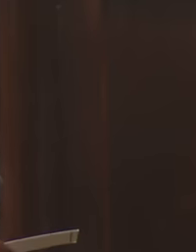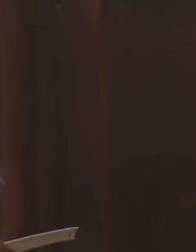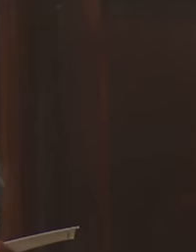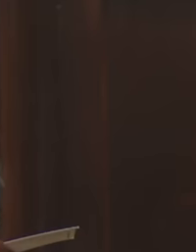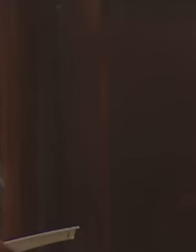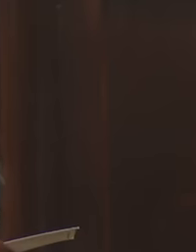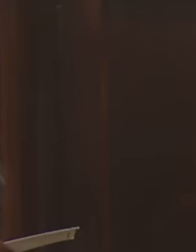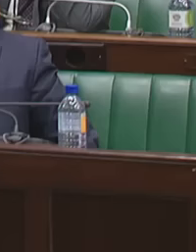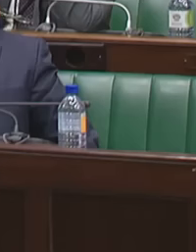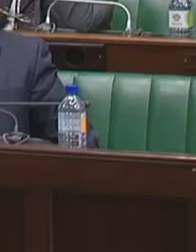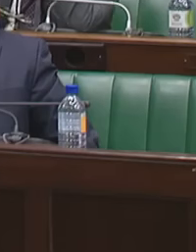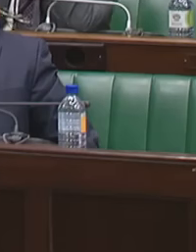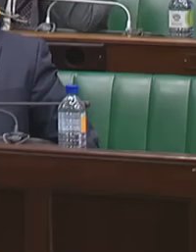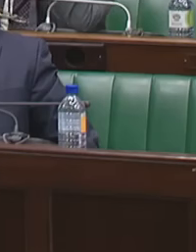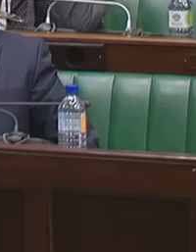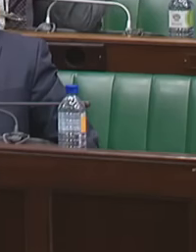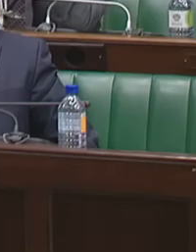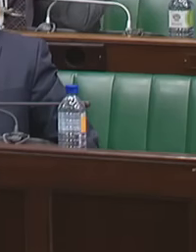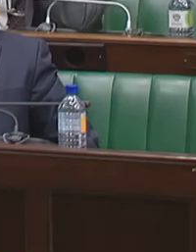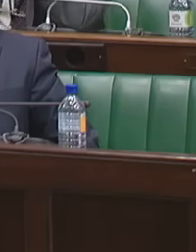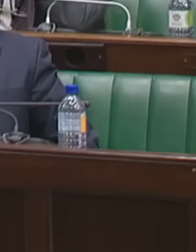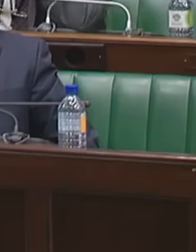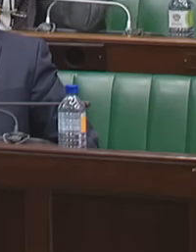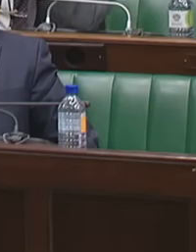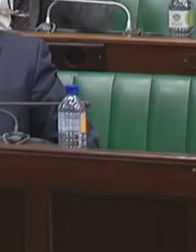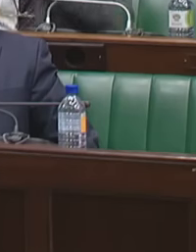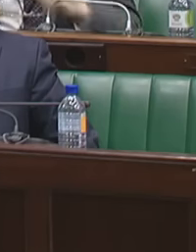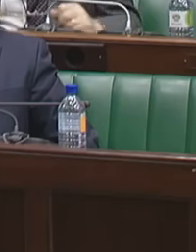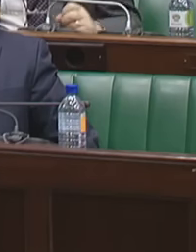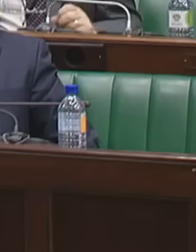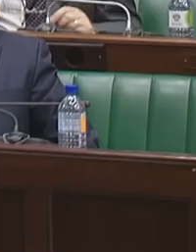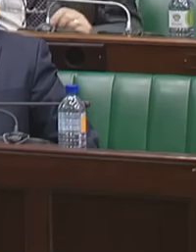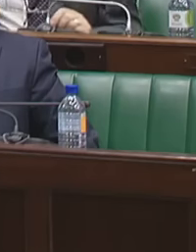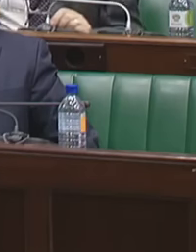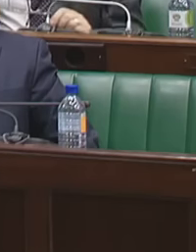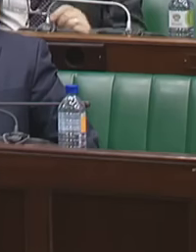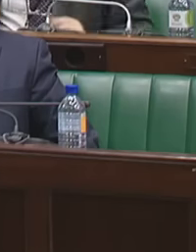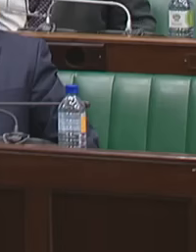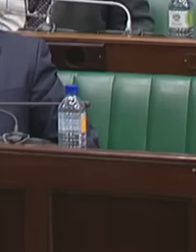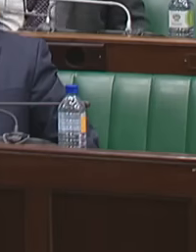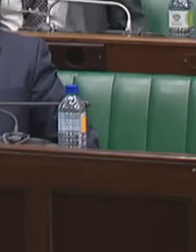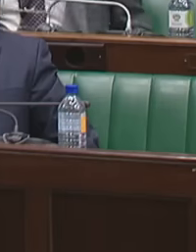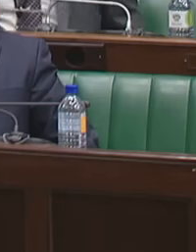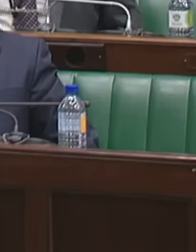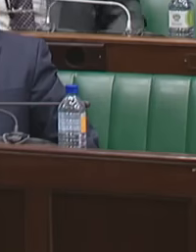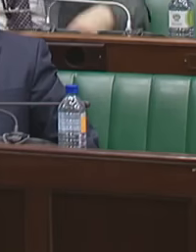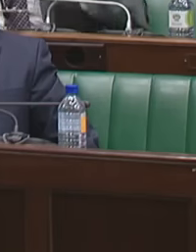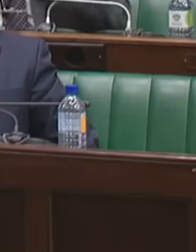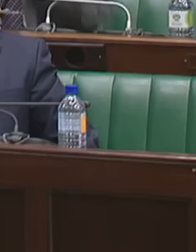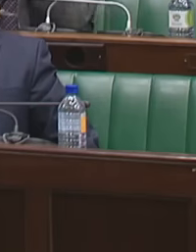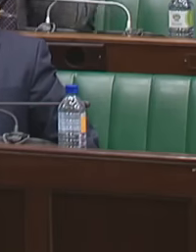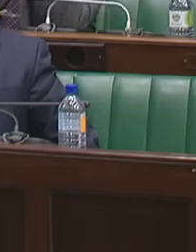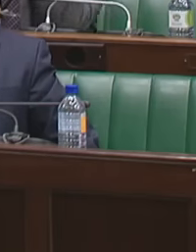good governance, independent judiciary, and independent media. Many political analysts and non-governmental